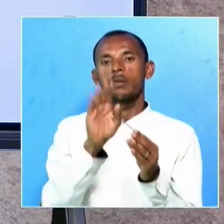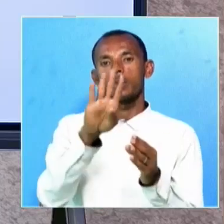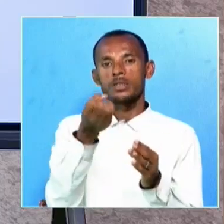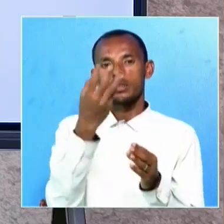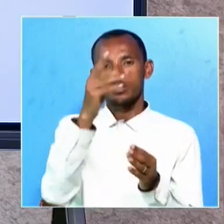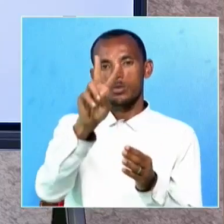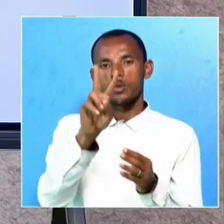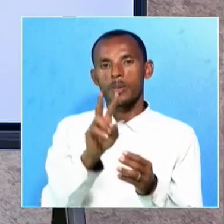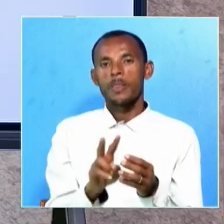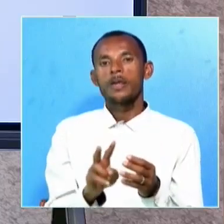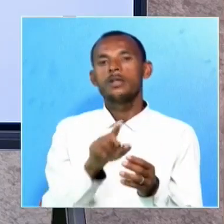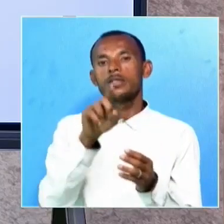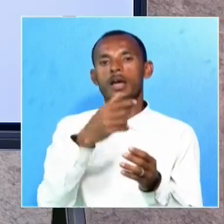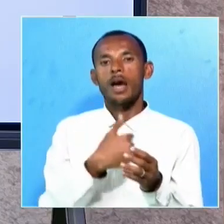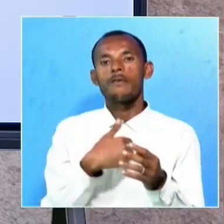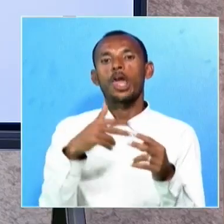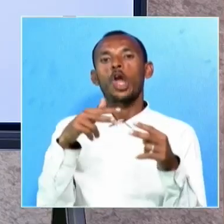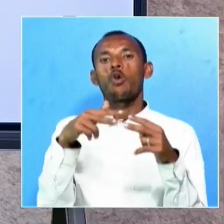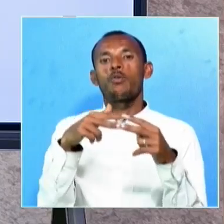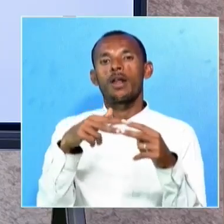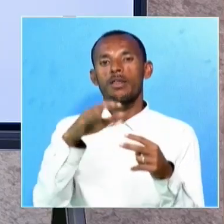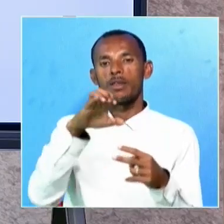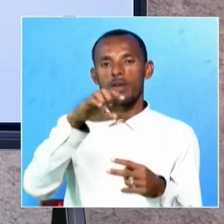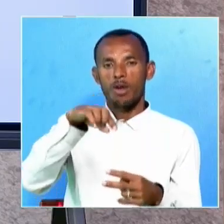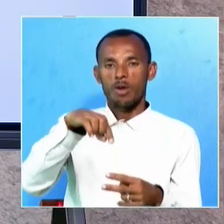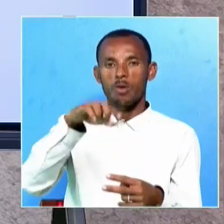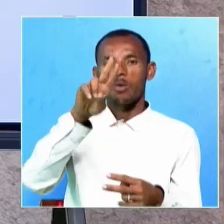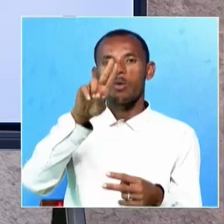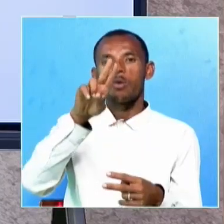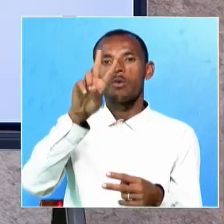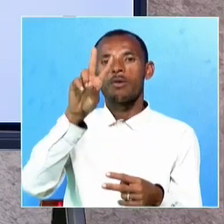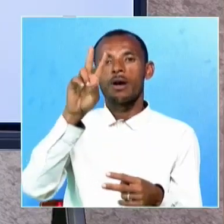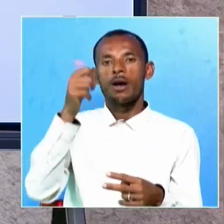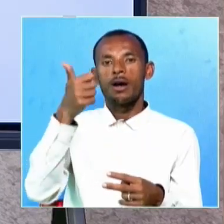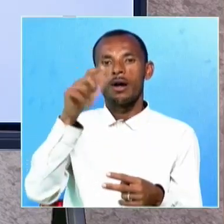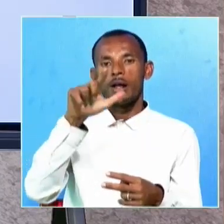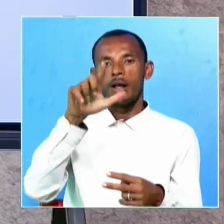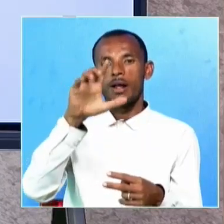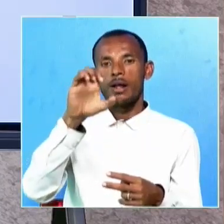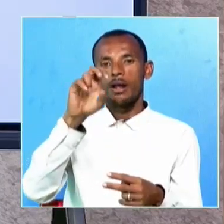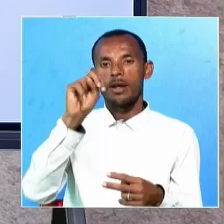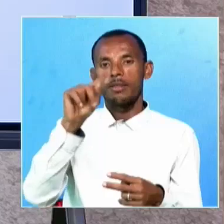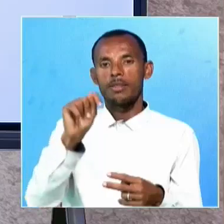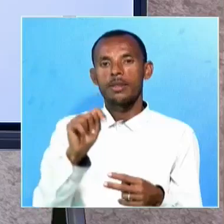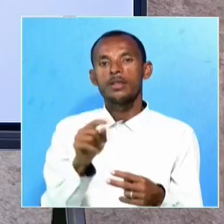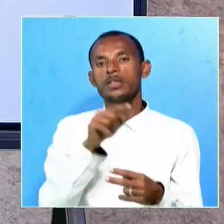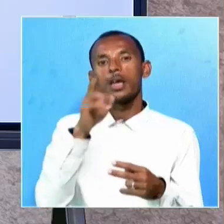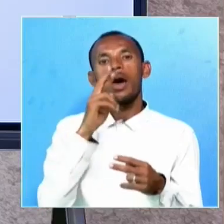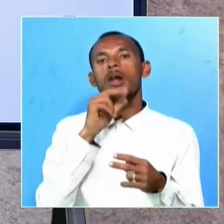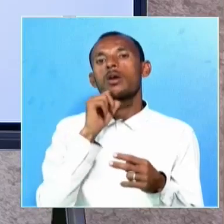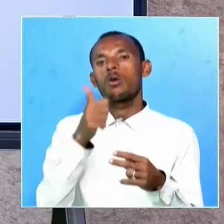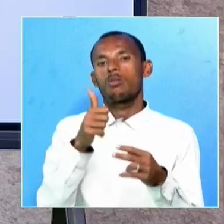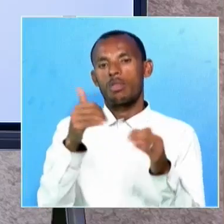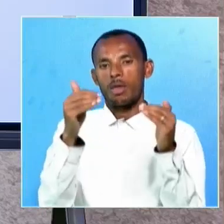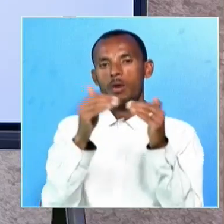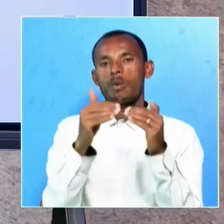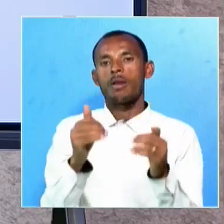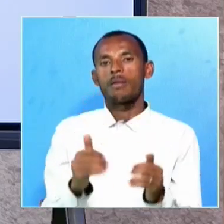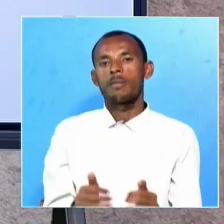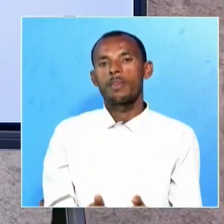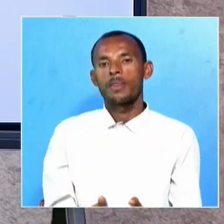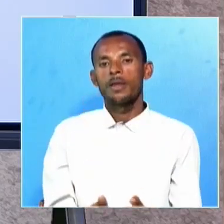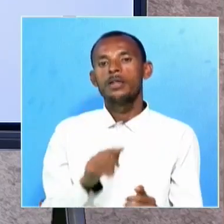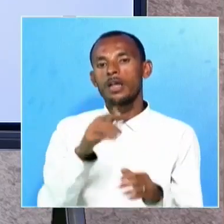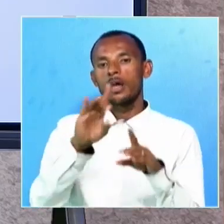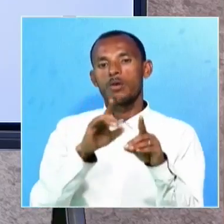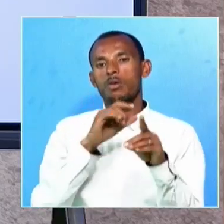2. They have equal number of elements. They are equivalent. But they are not equal. They do